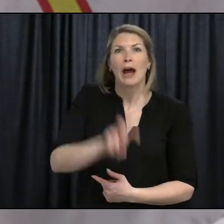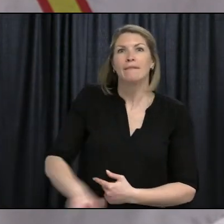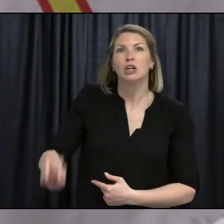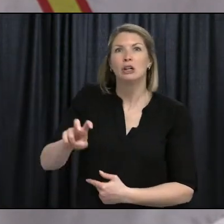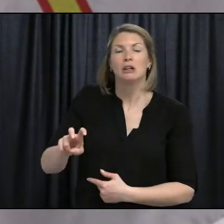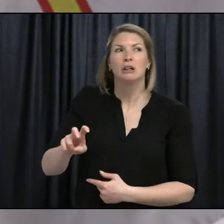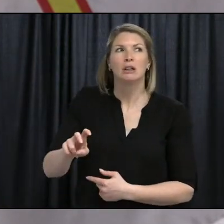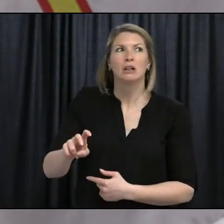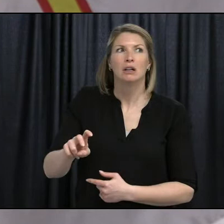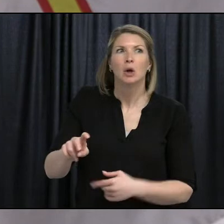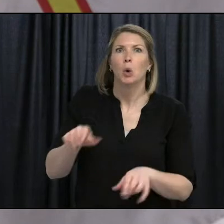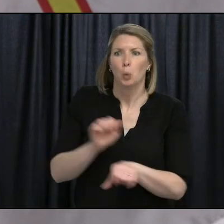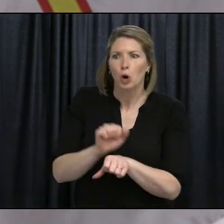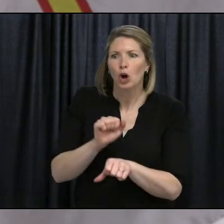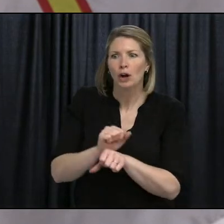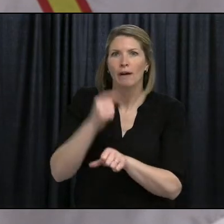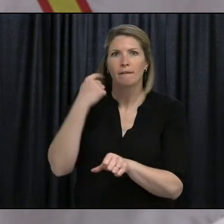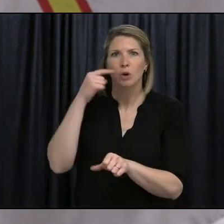care of their families. And I think,